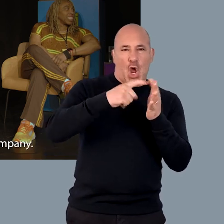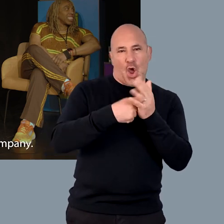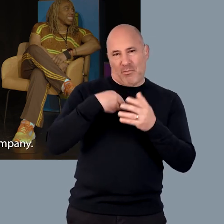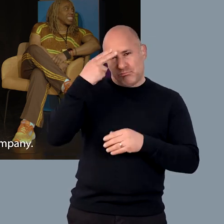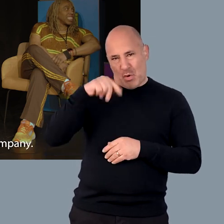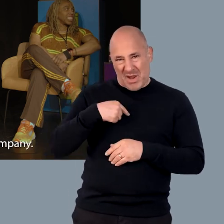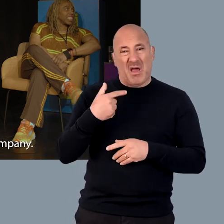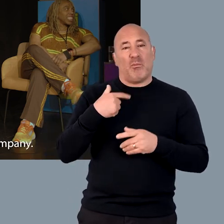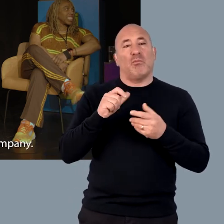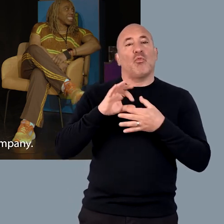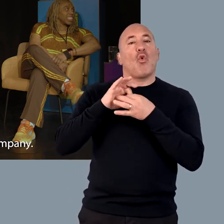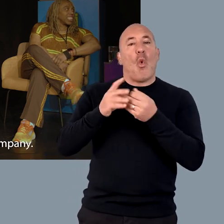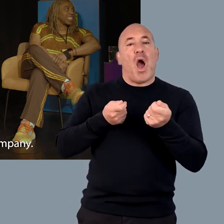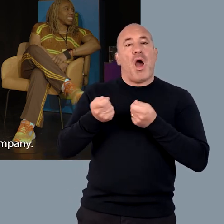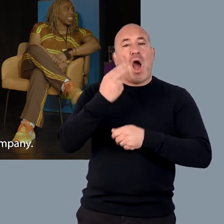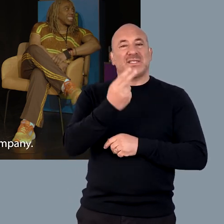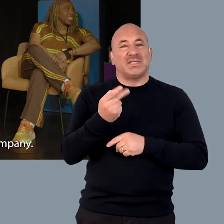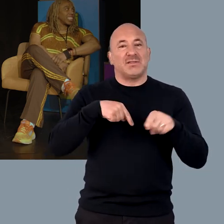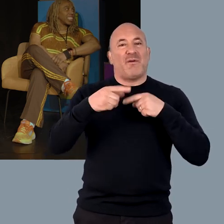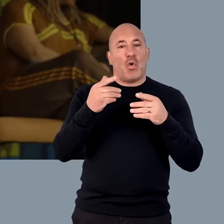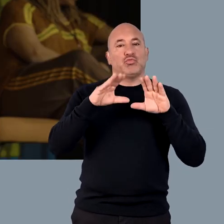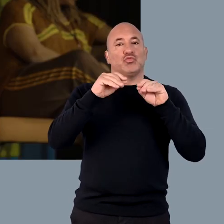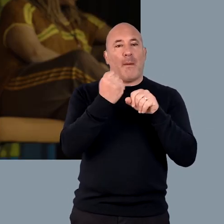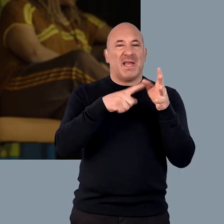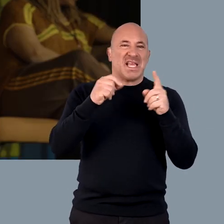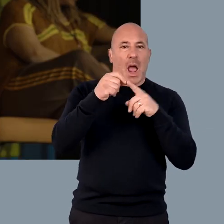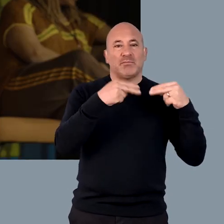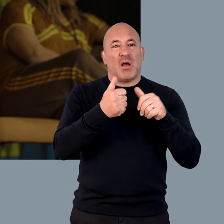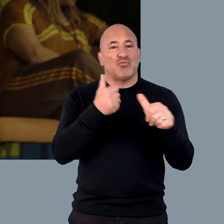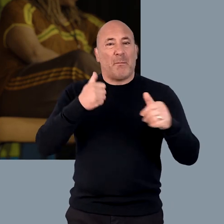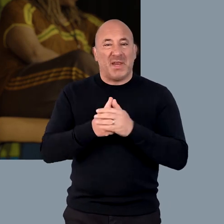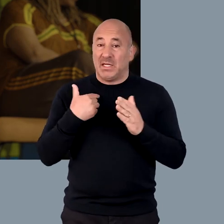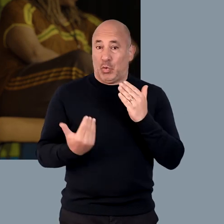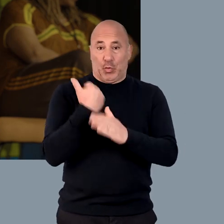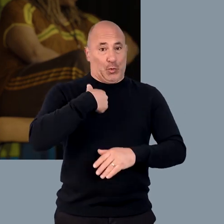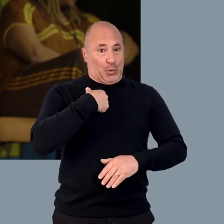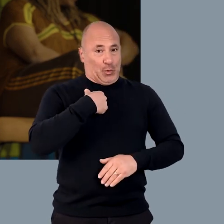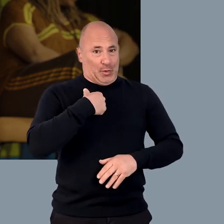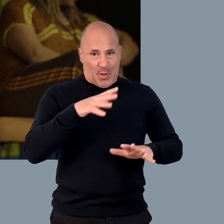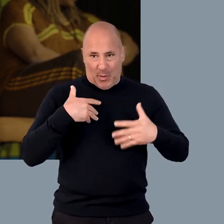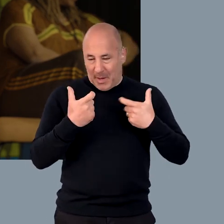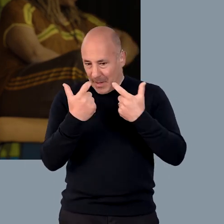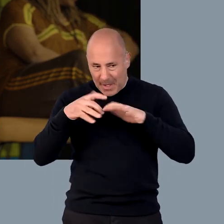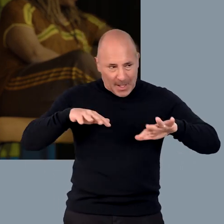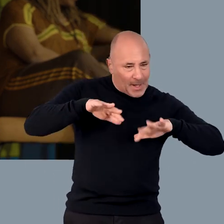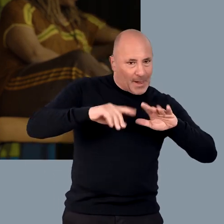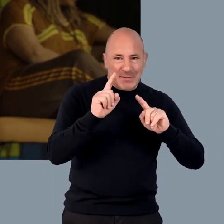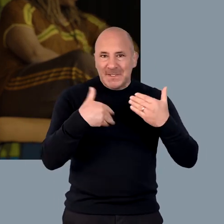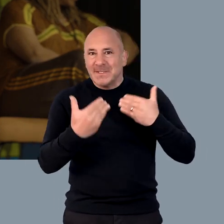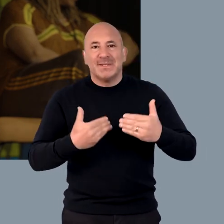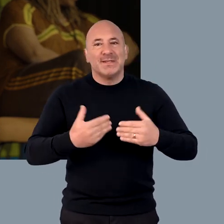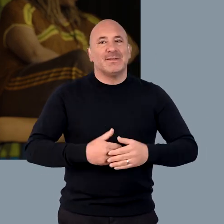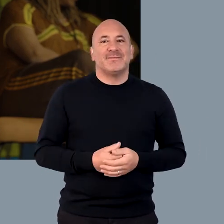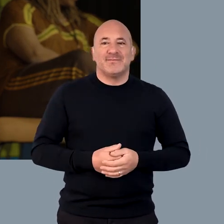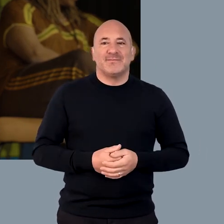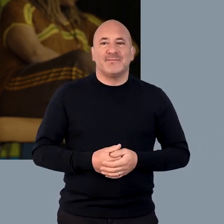I'm co-artistic director of Stopgap Dance Company, still quite a new into the role so I'm still slightly finding my